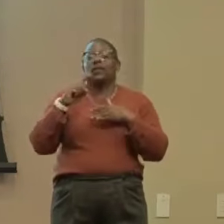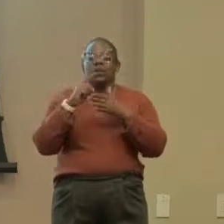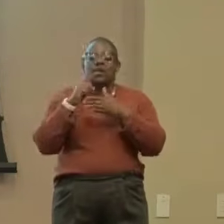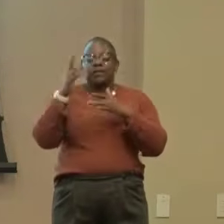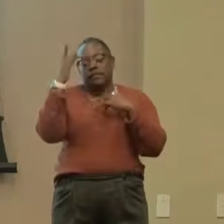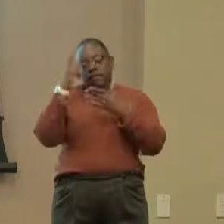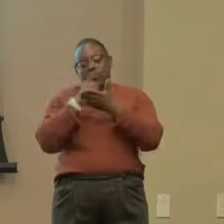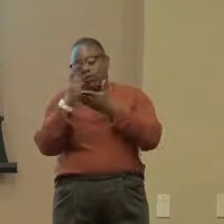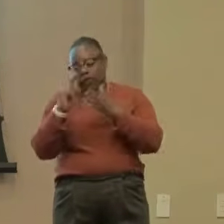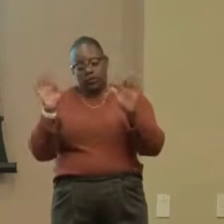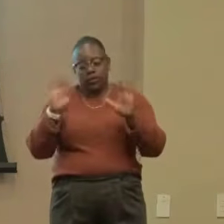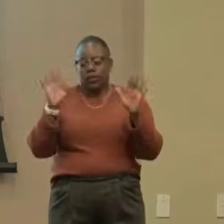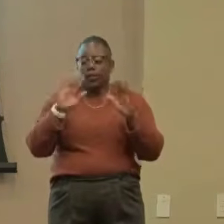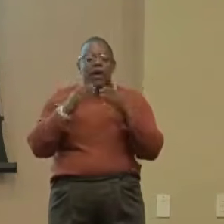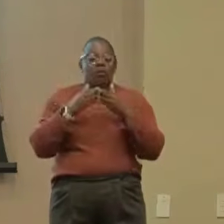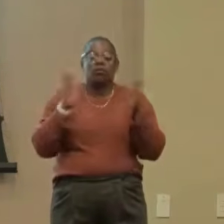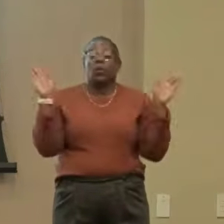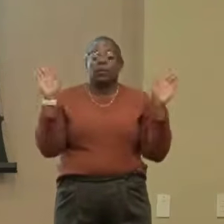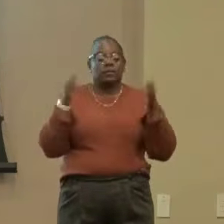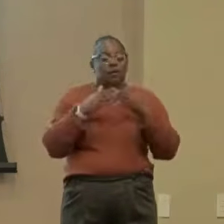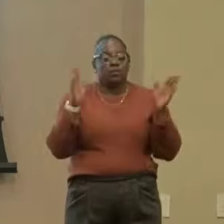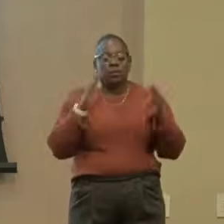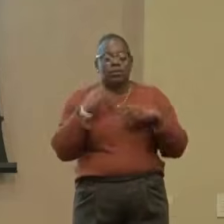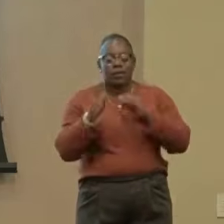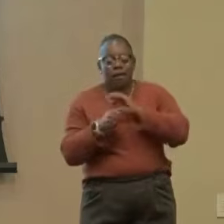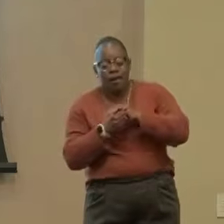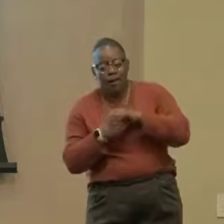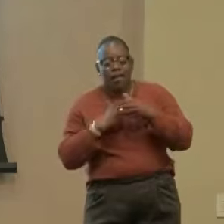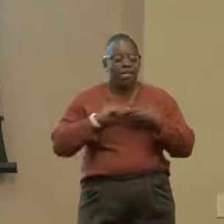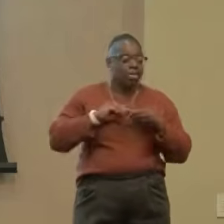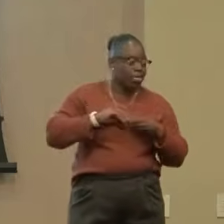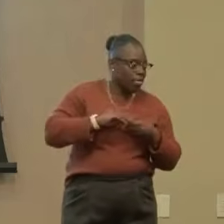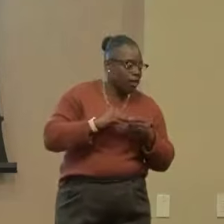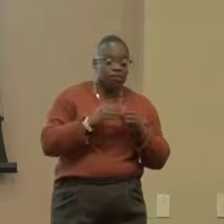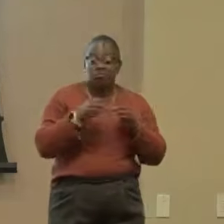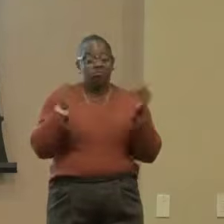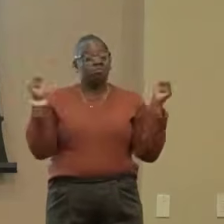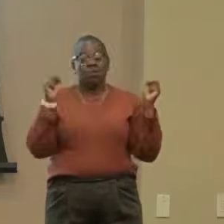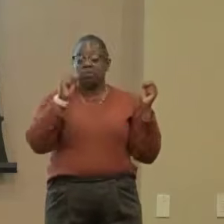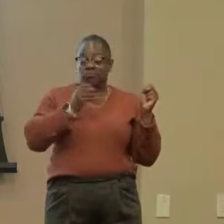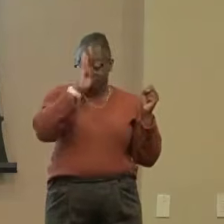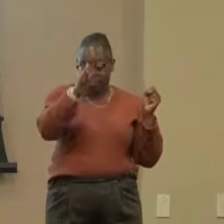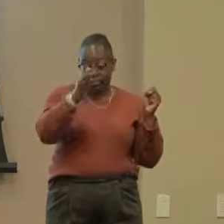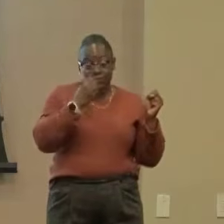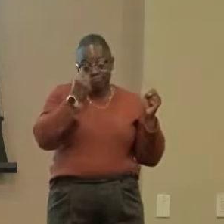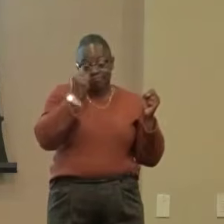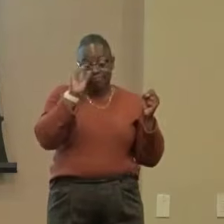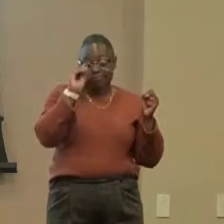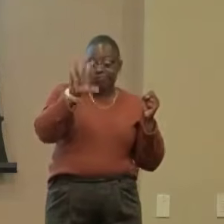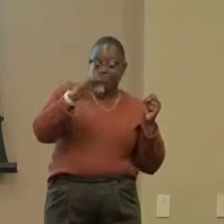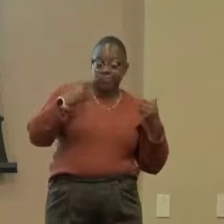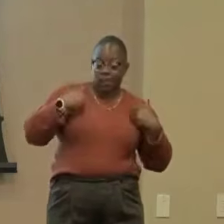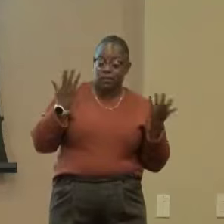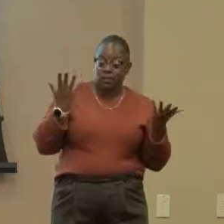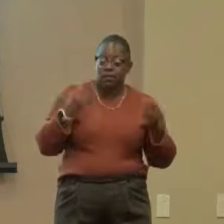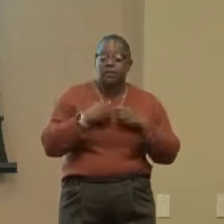didn't see that I was keeping this under the rug kind of thing. I was being upfront. I felt like